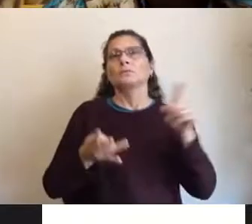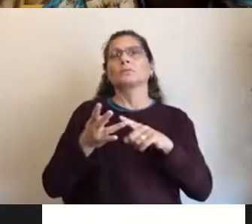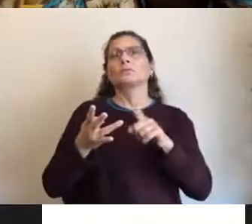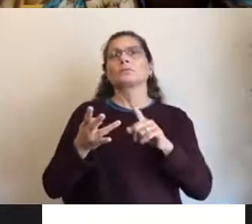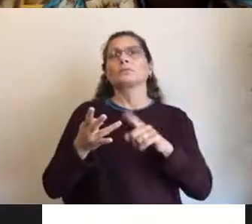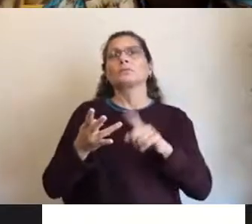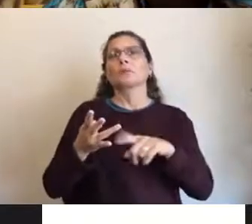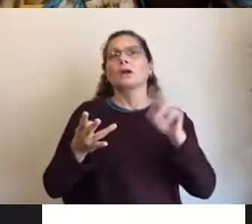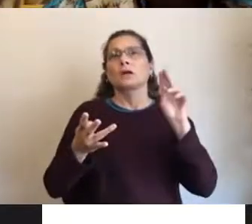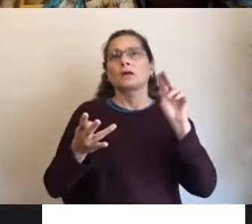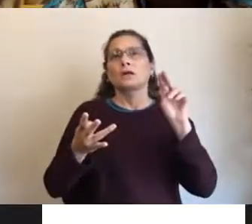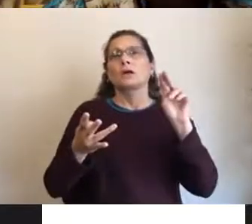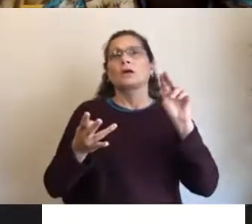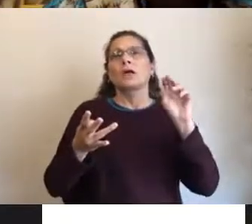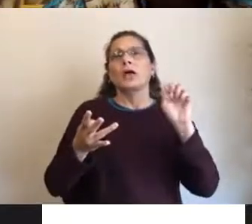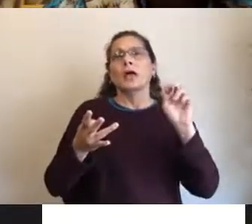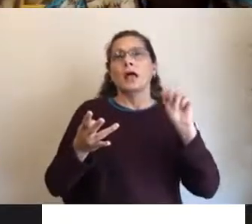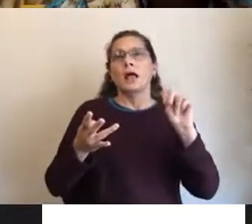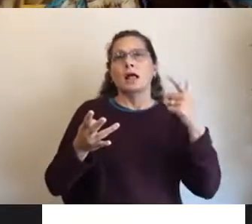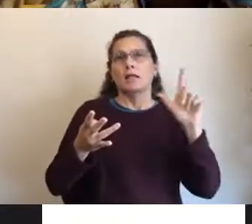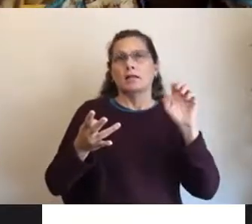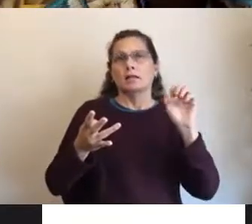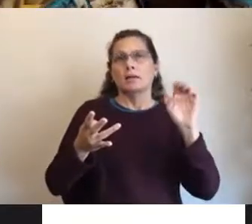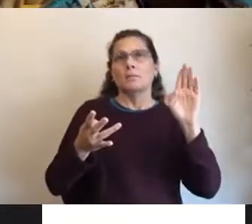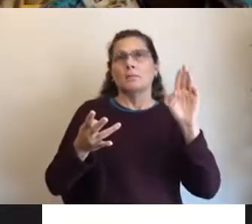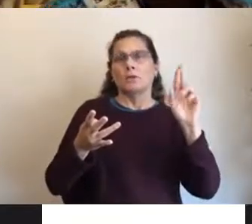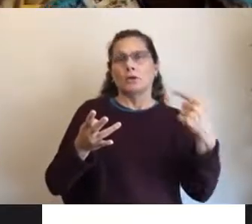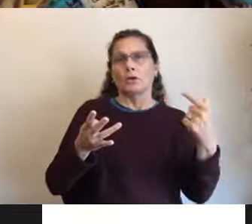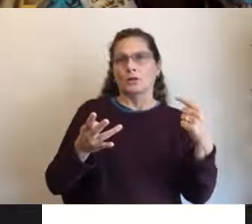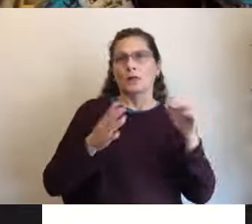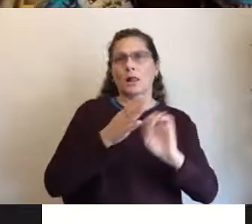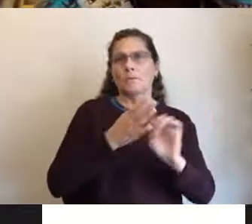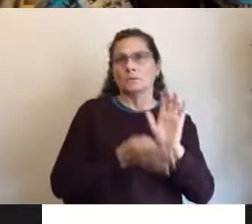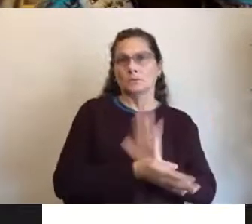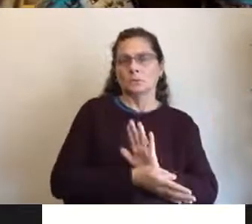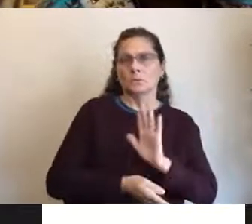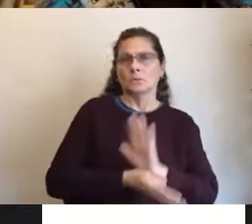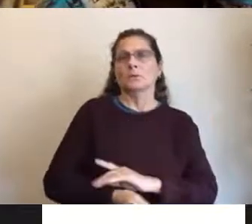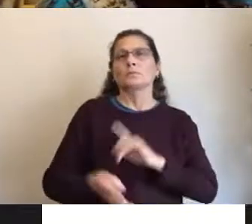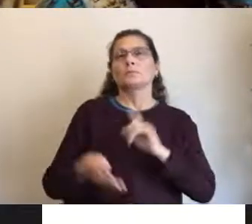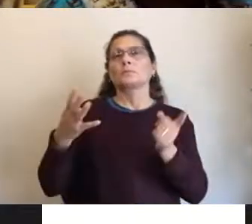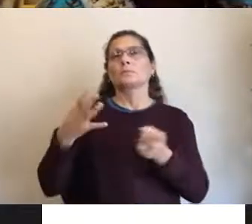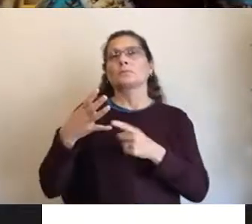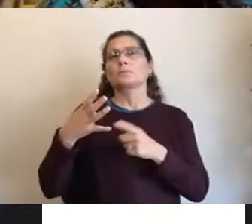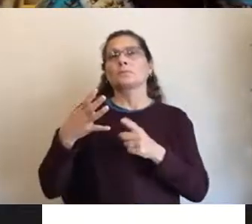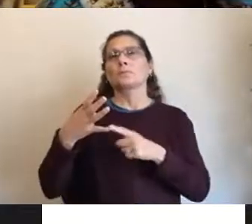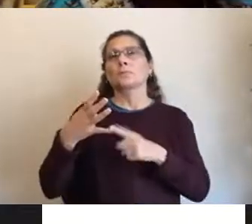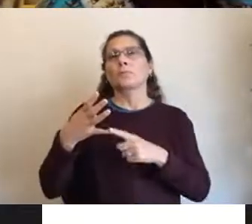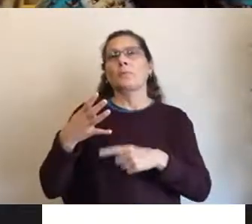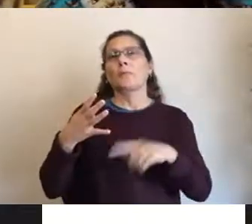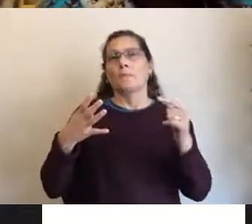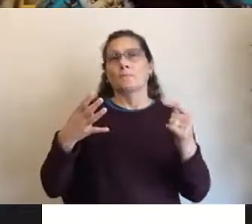at Engelbert Elementary School on 5100 North 91st Street. And on Thursday, November 12th,